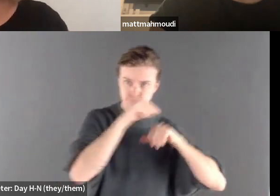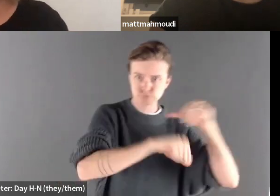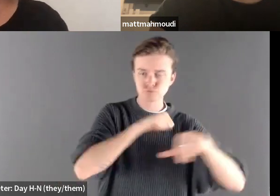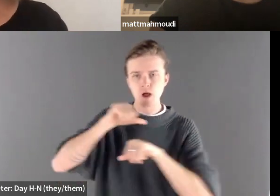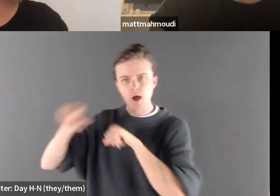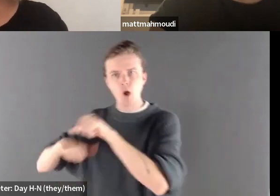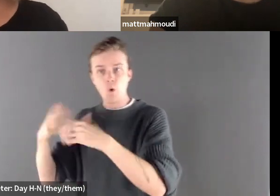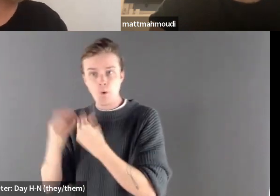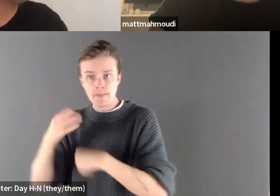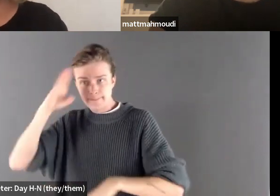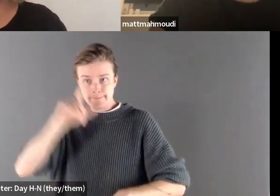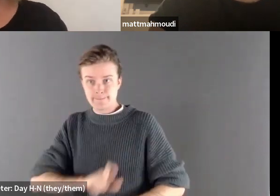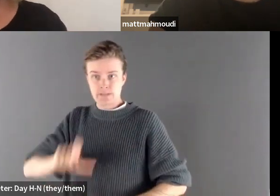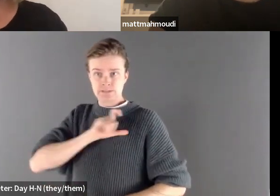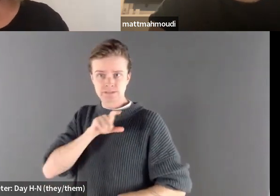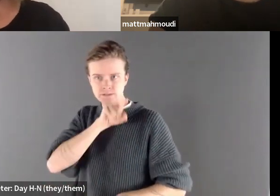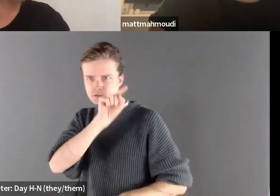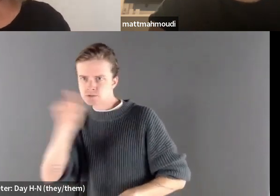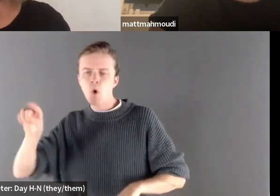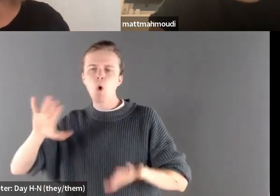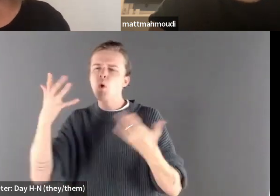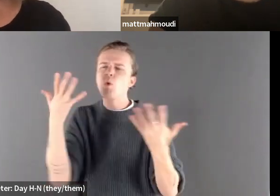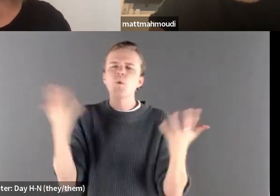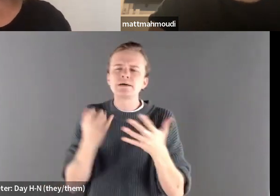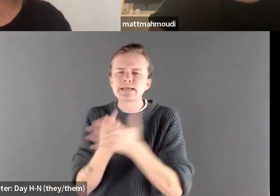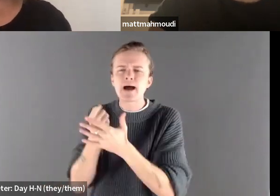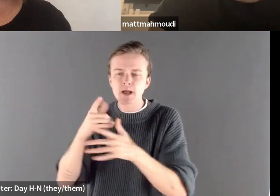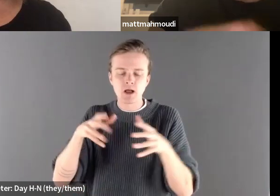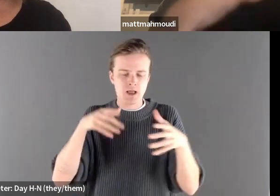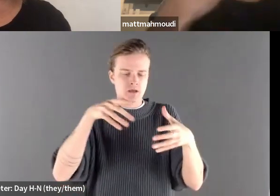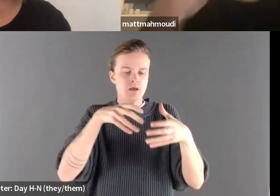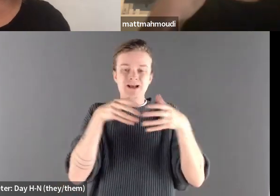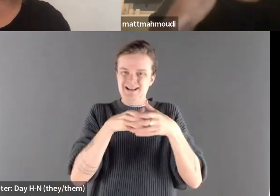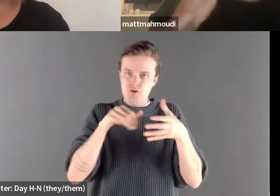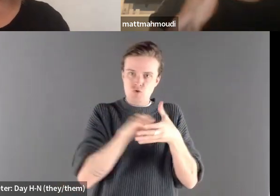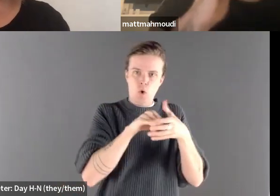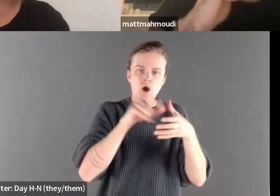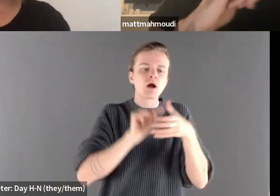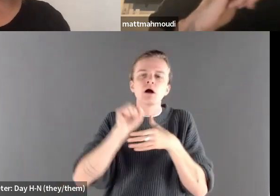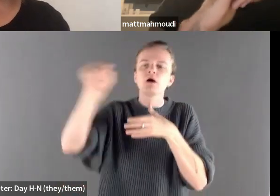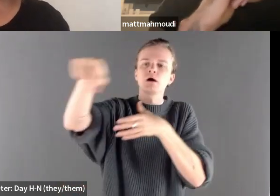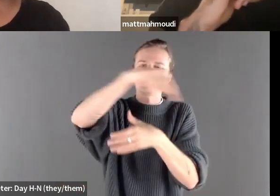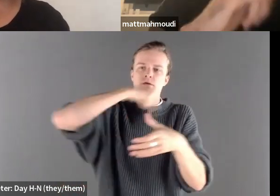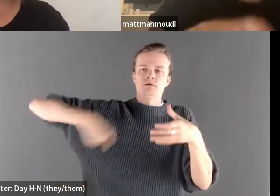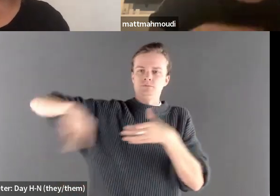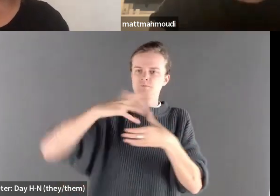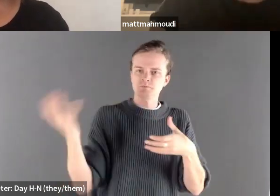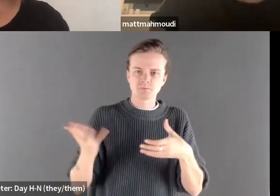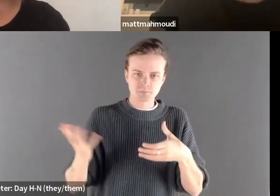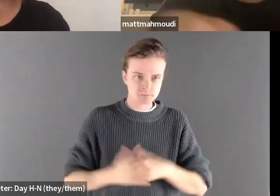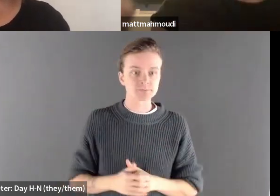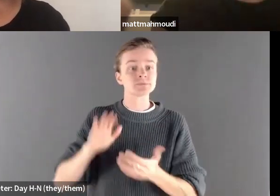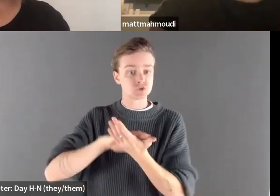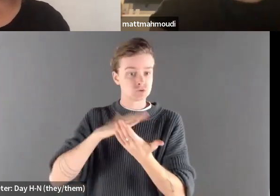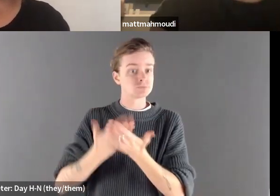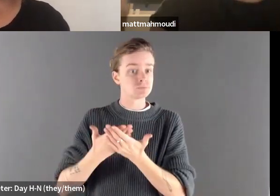what's happening in a broader sense beyond New York? So I think one thing that's really important to